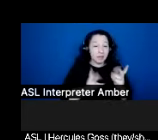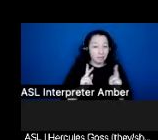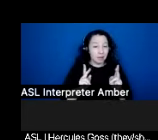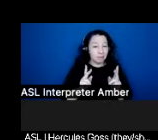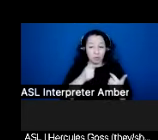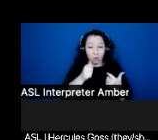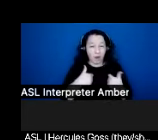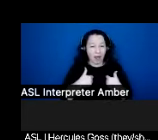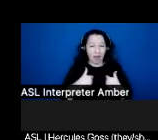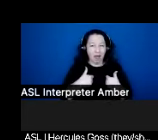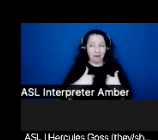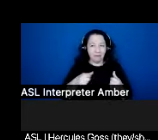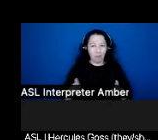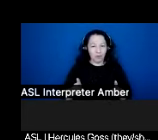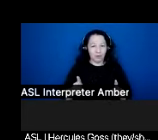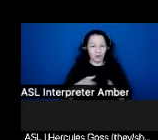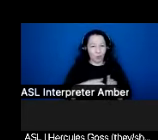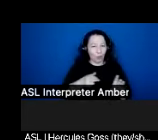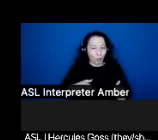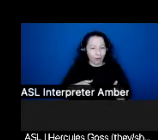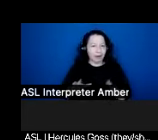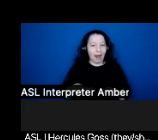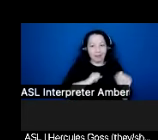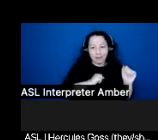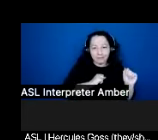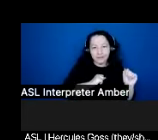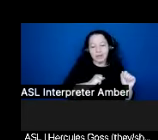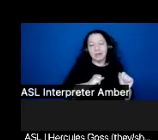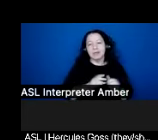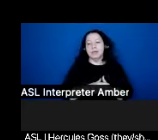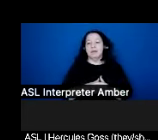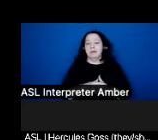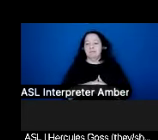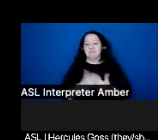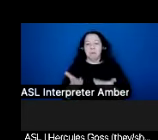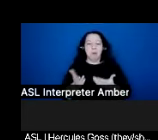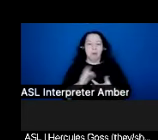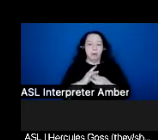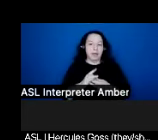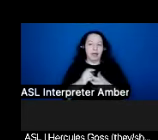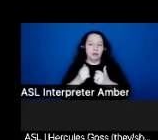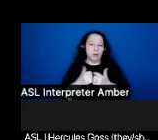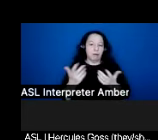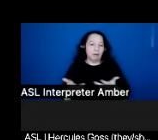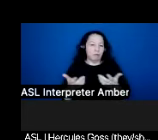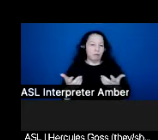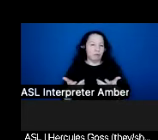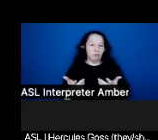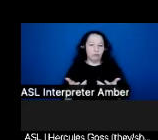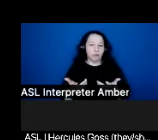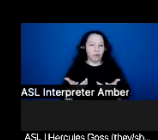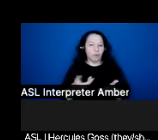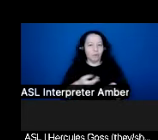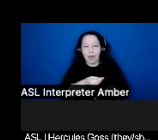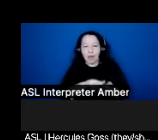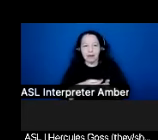reasons, whether that be related to safety, um, or even financial